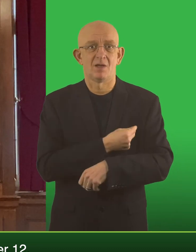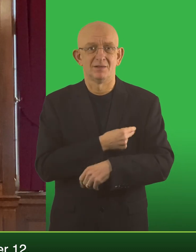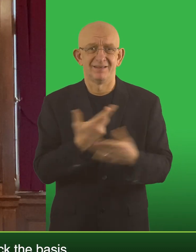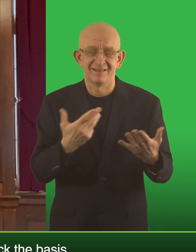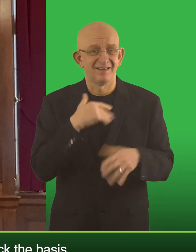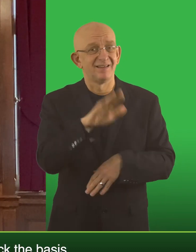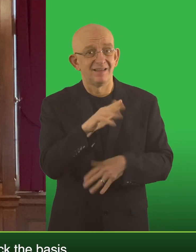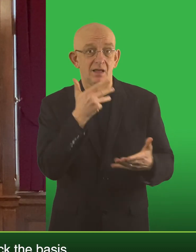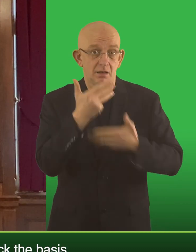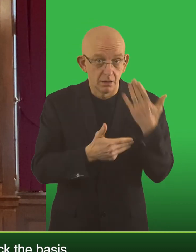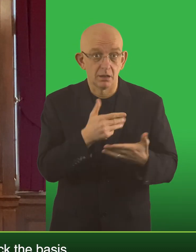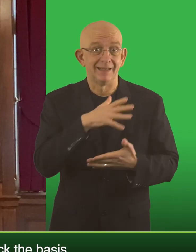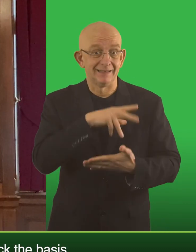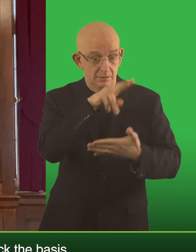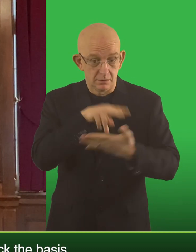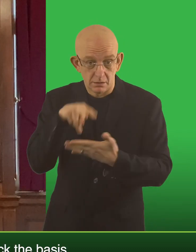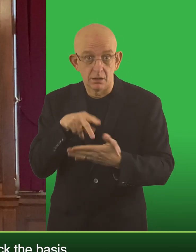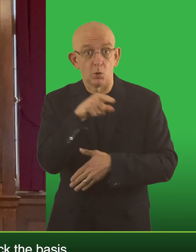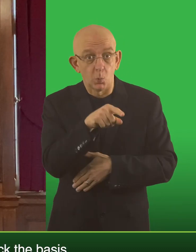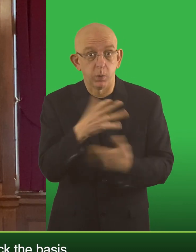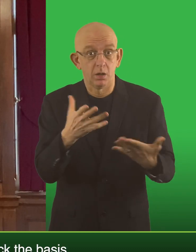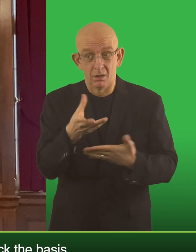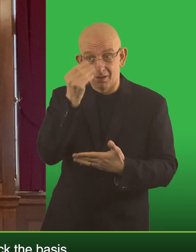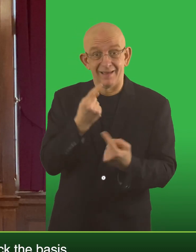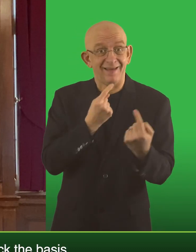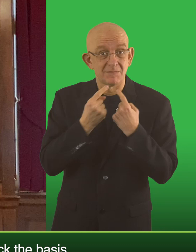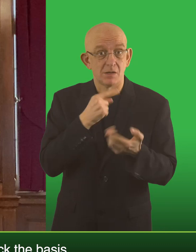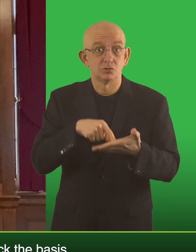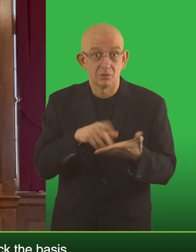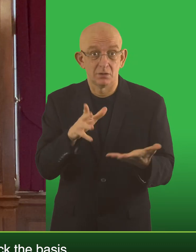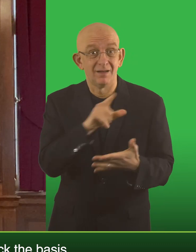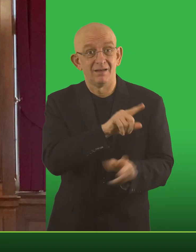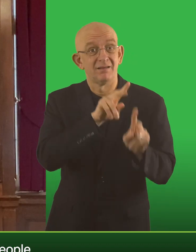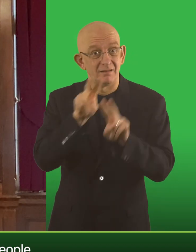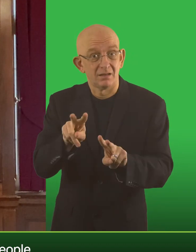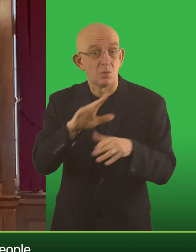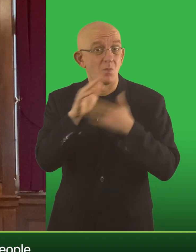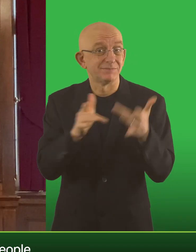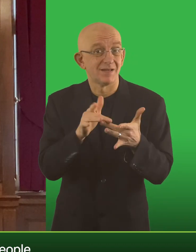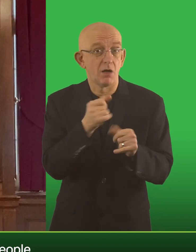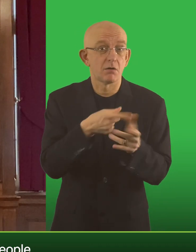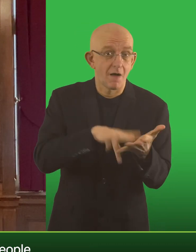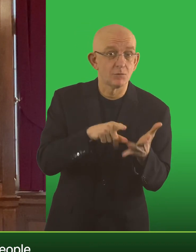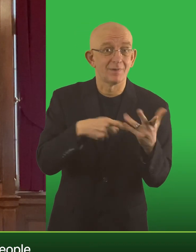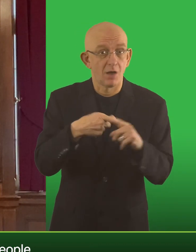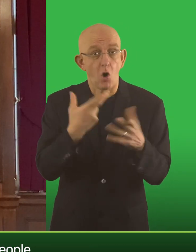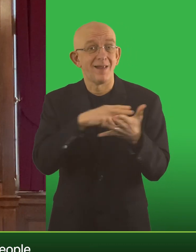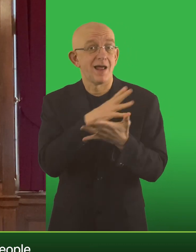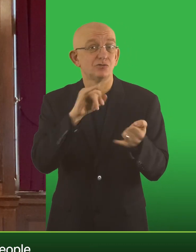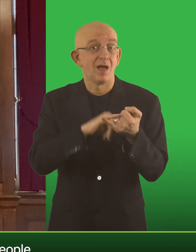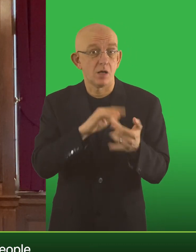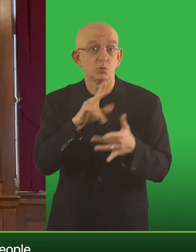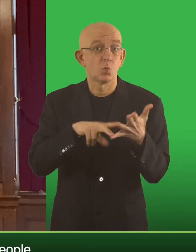vaccinated. I would encourage you to check the basis of the informed nature of that decision. I only ever encourage people to